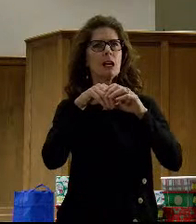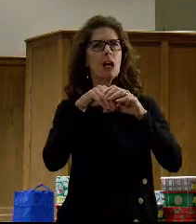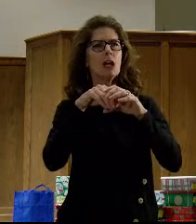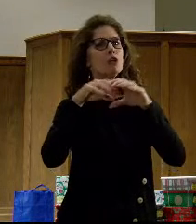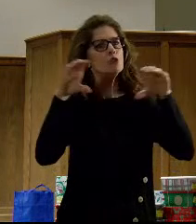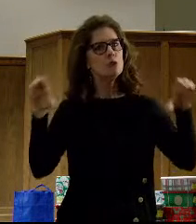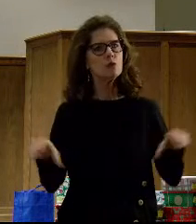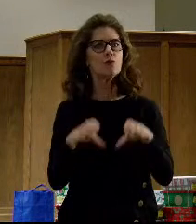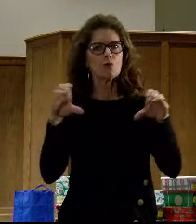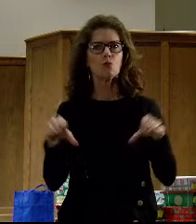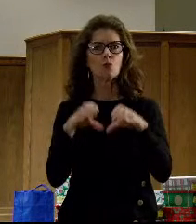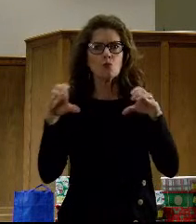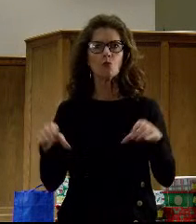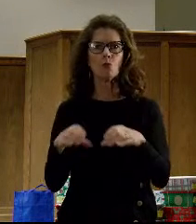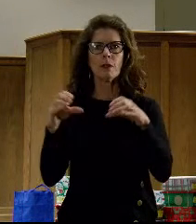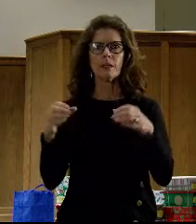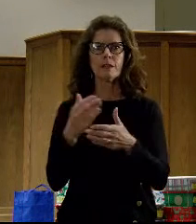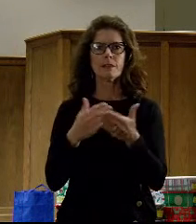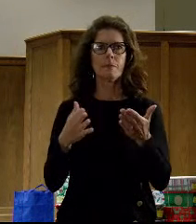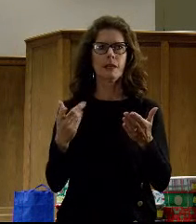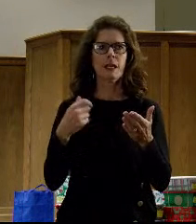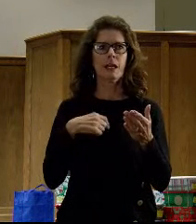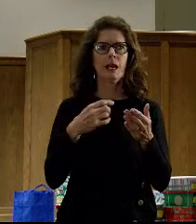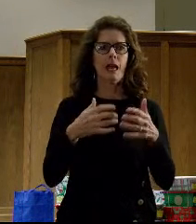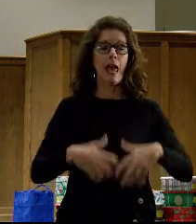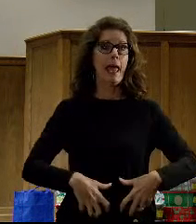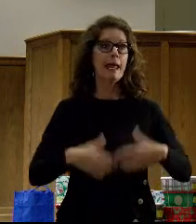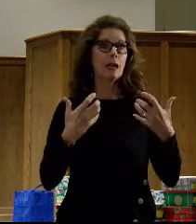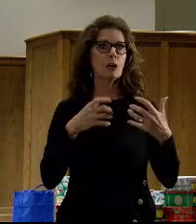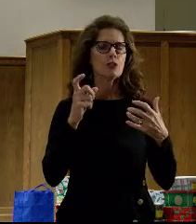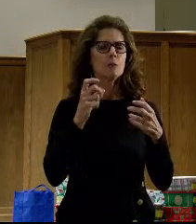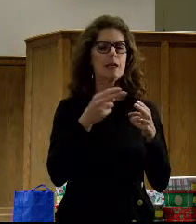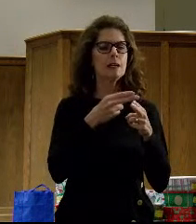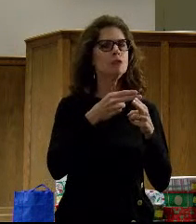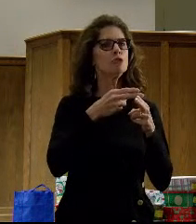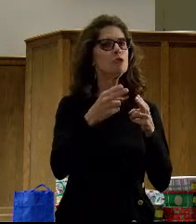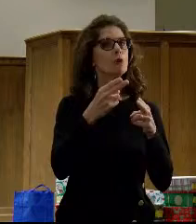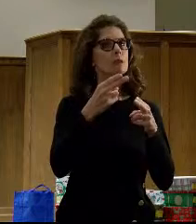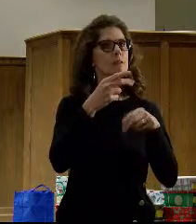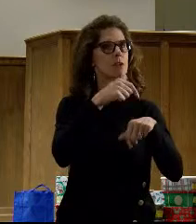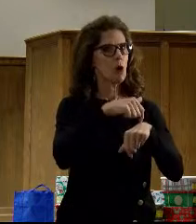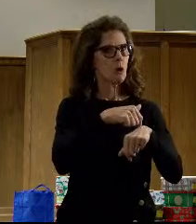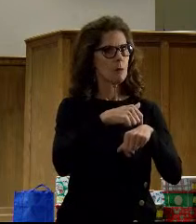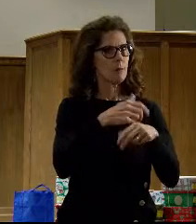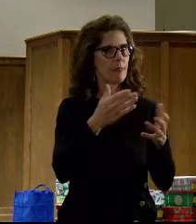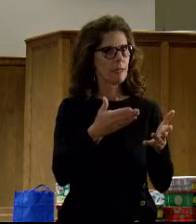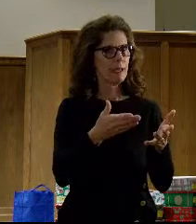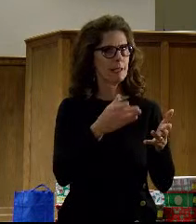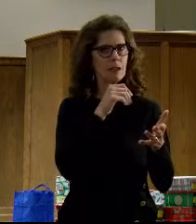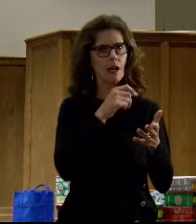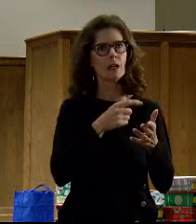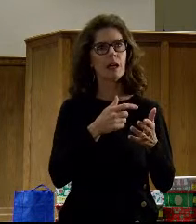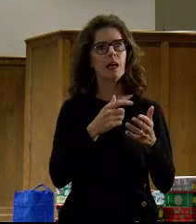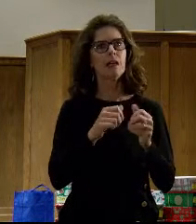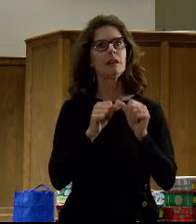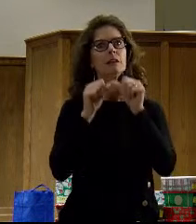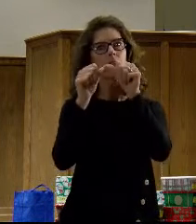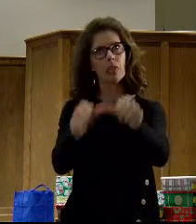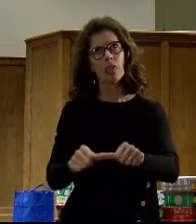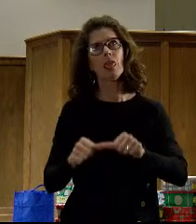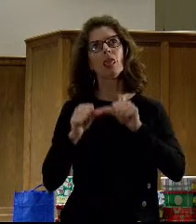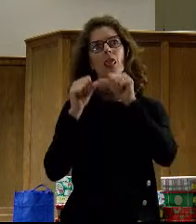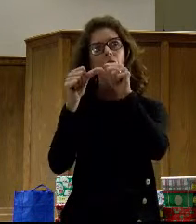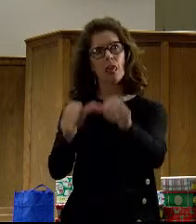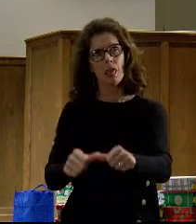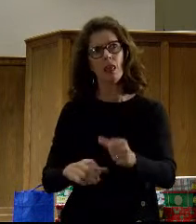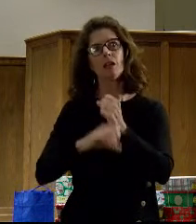life, it needs to be a temporary emotion, not a long-term motivator. And that's the problem a lot of us get into, is that when